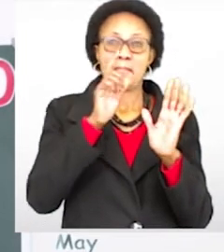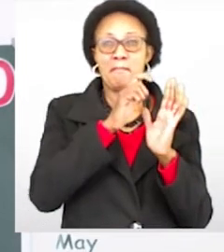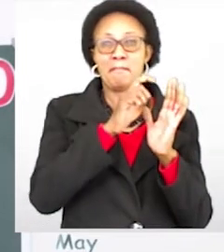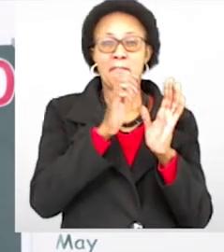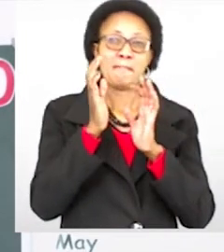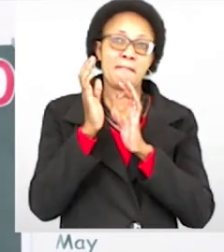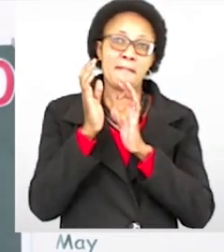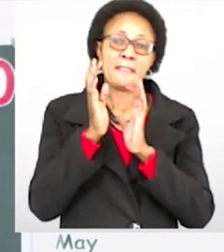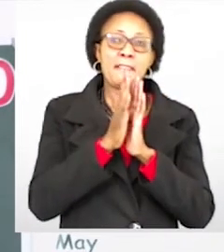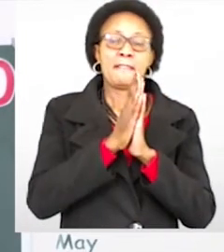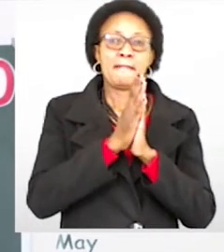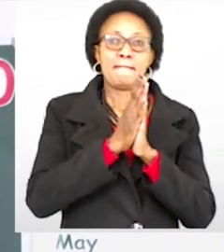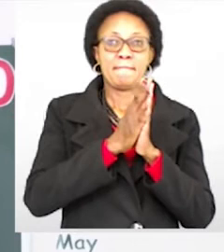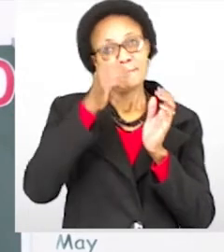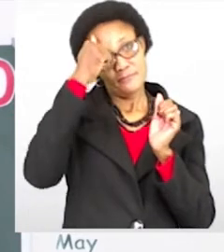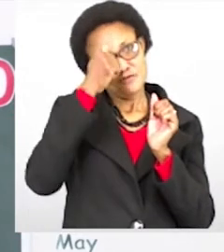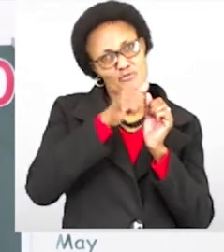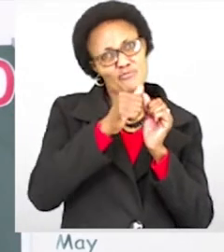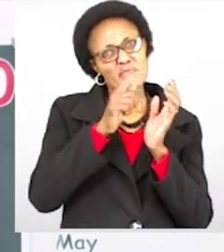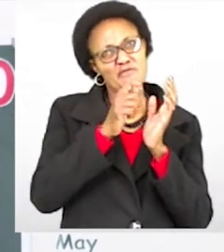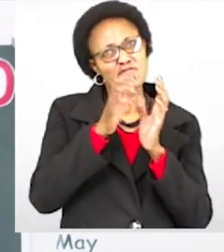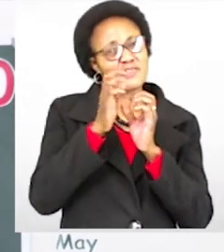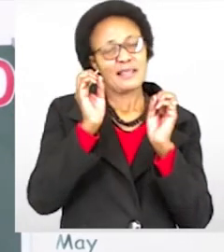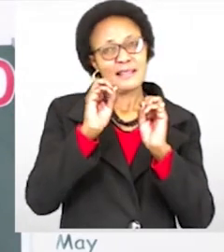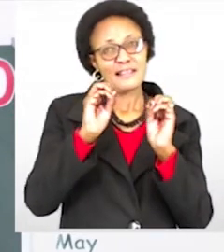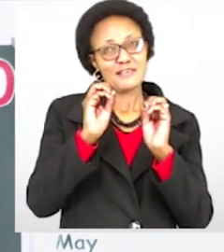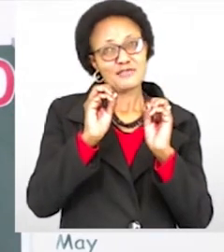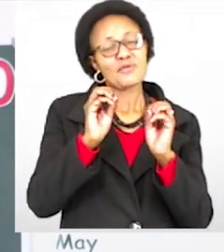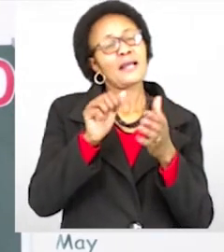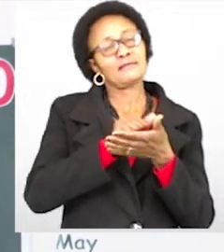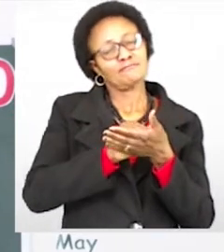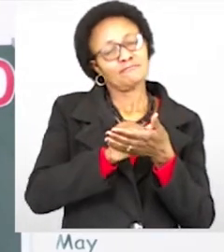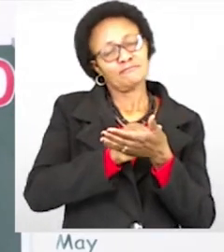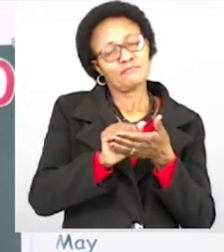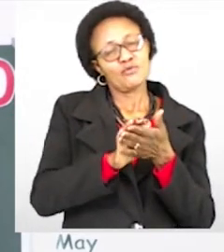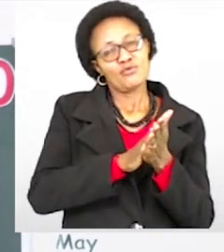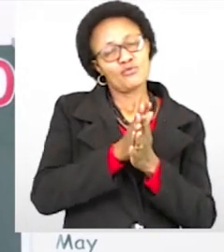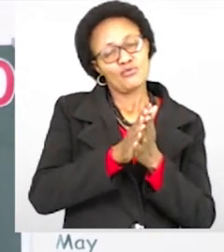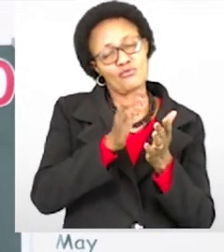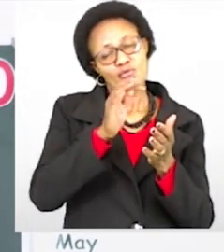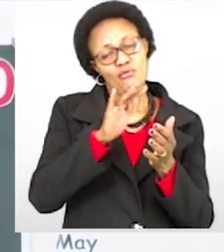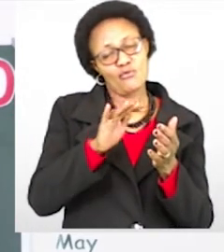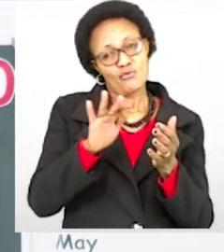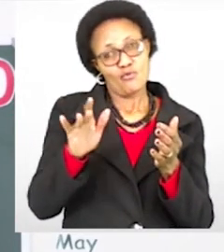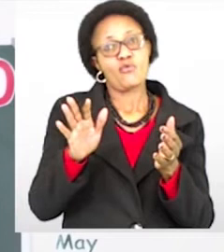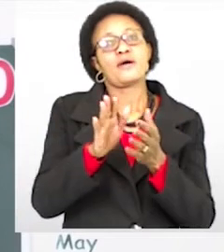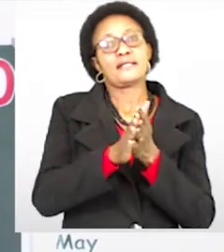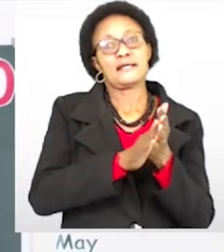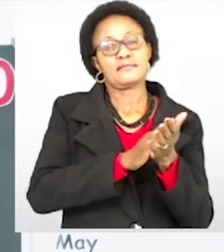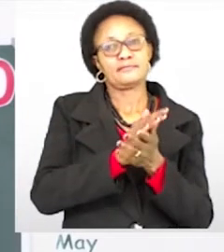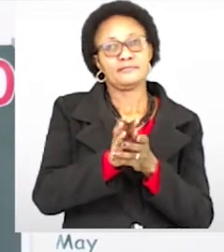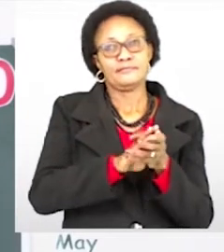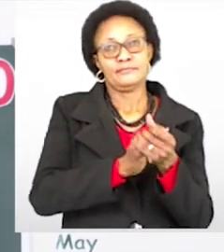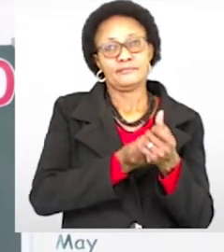Now remember, if you don't have a sanitizer, you can wash your hands for 20 seconds or more by counting up